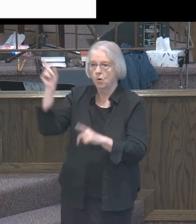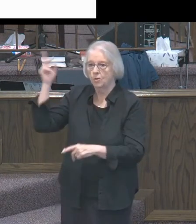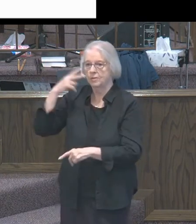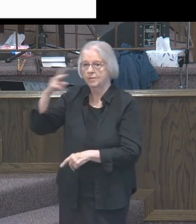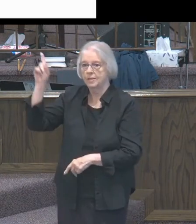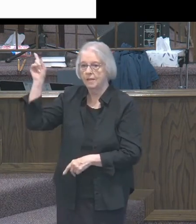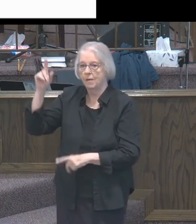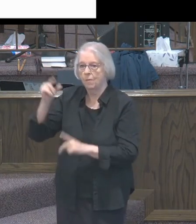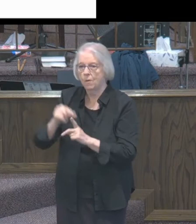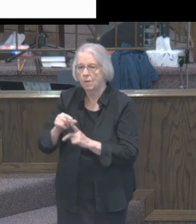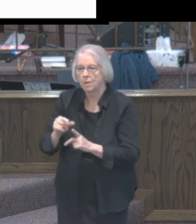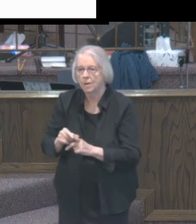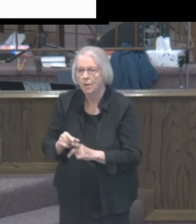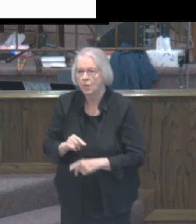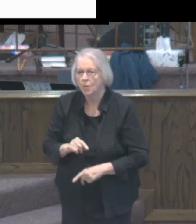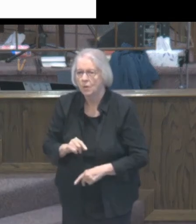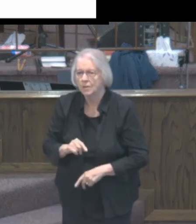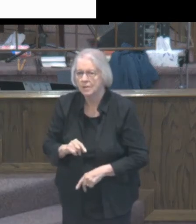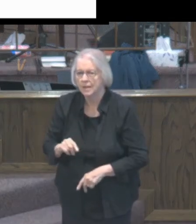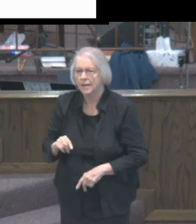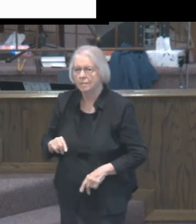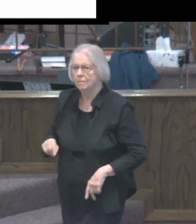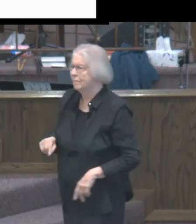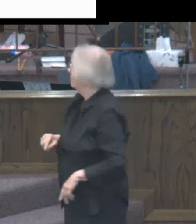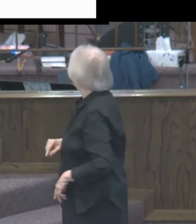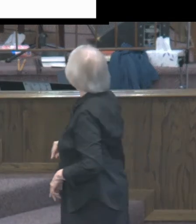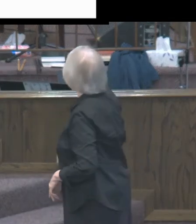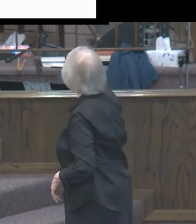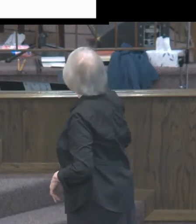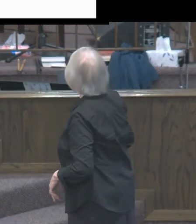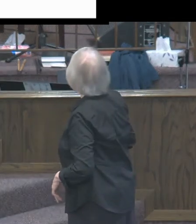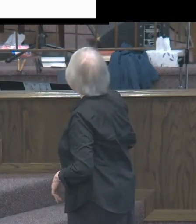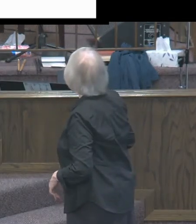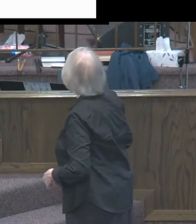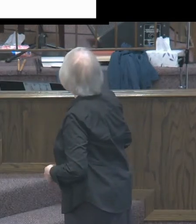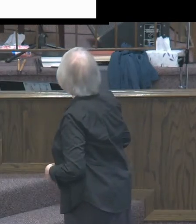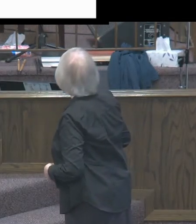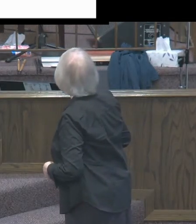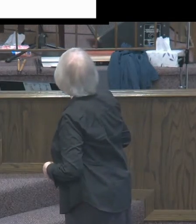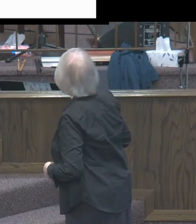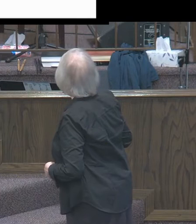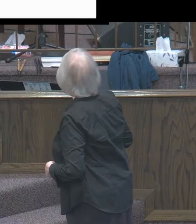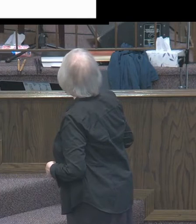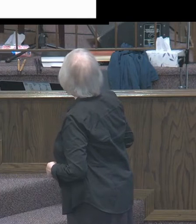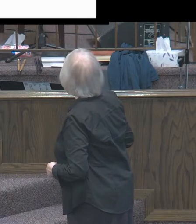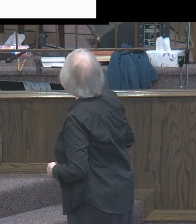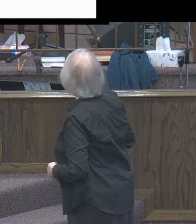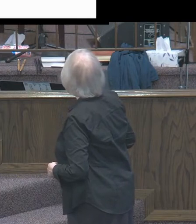just. But here's the thing. That's really the essence of the word.